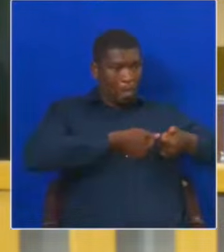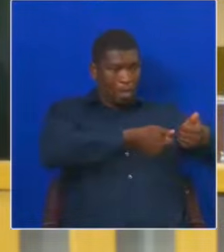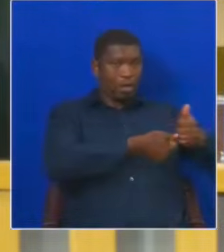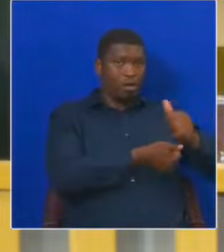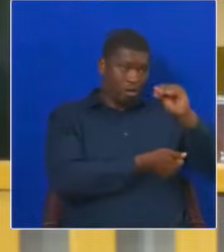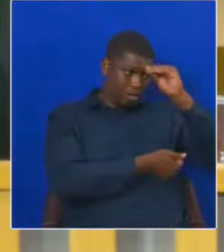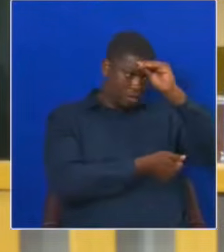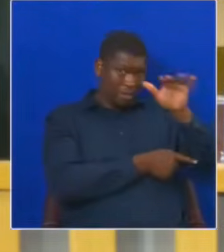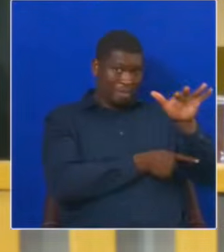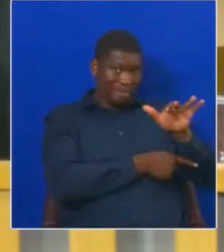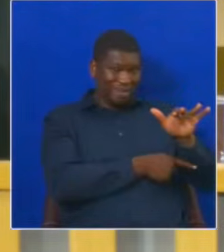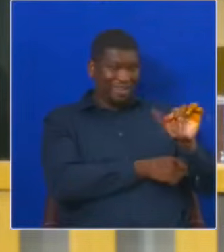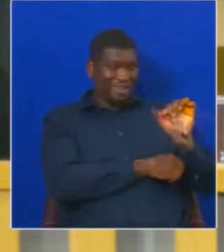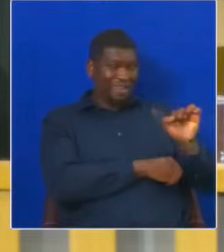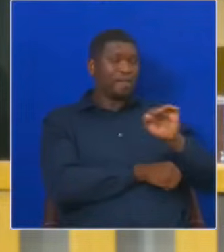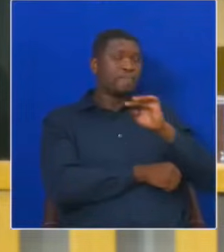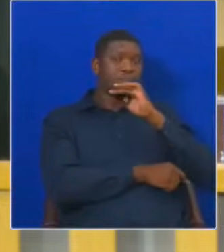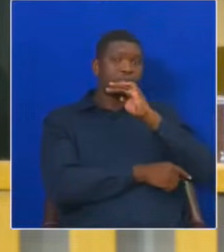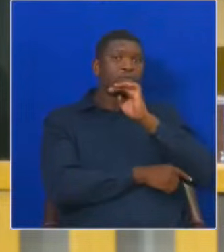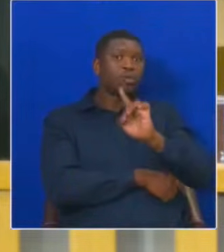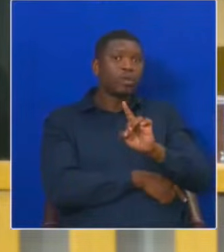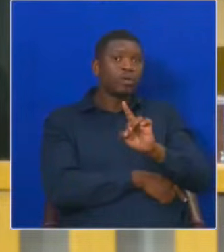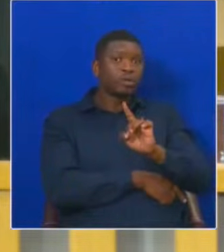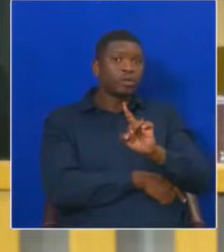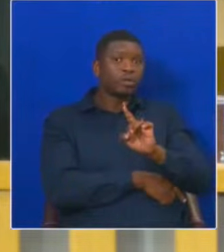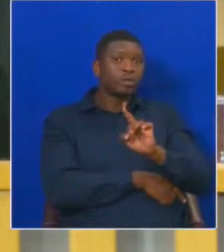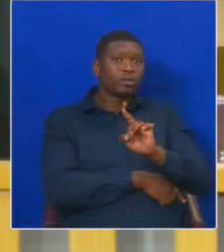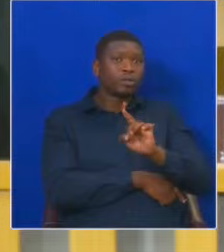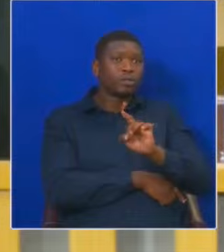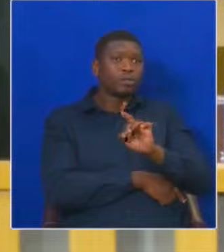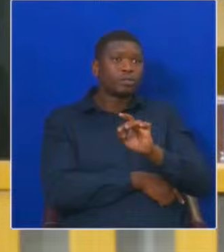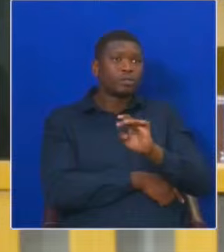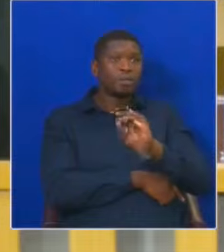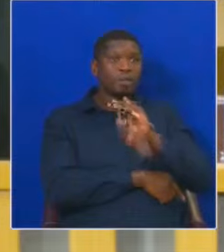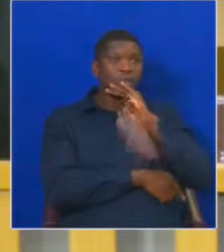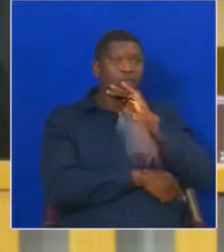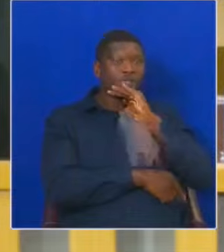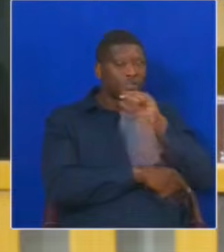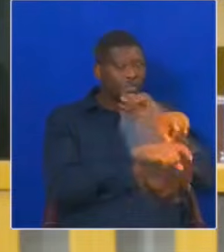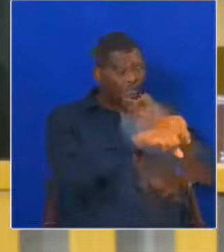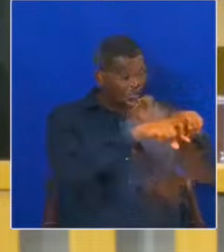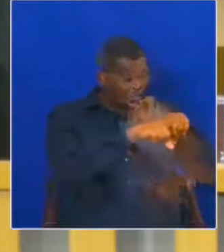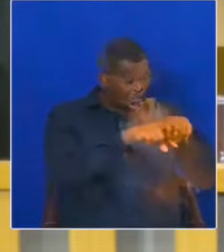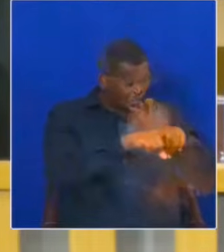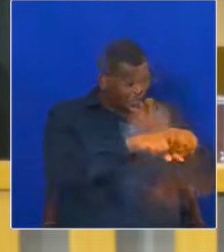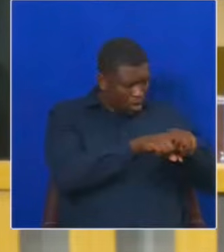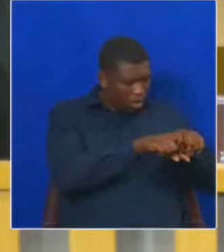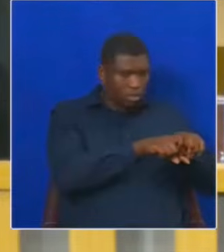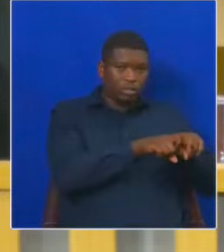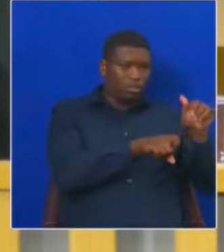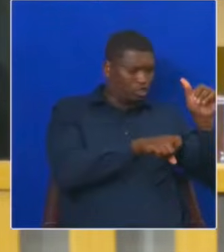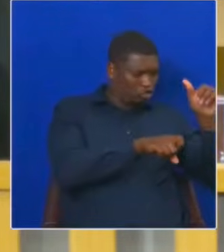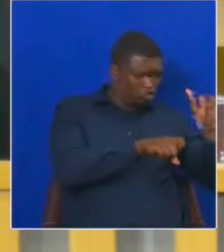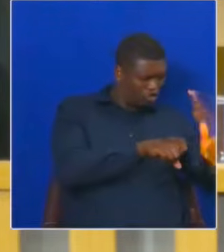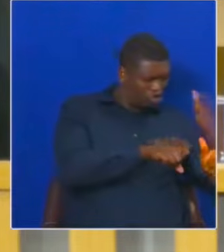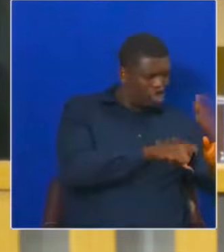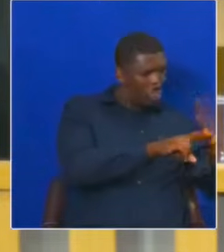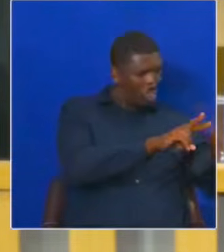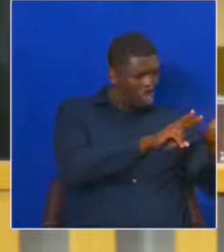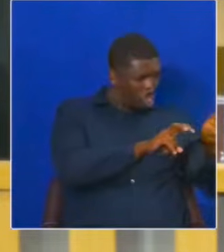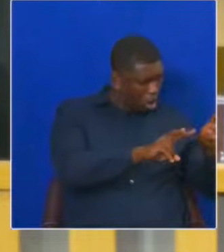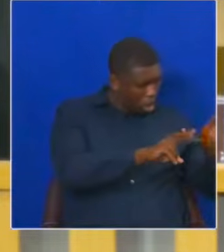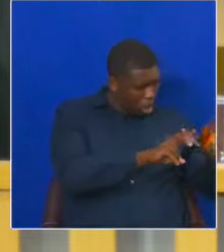that the testing, the ballistic testing on the firearms